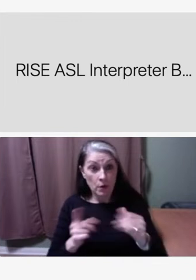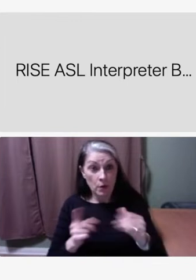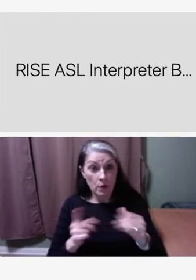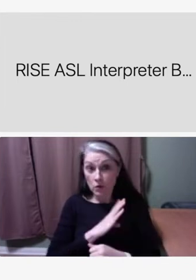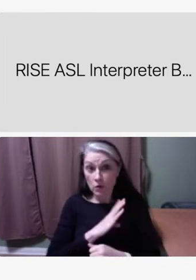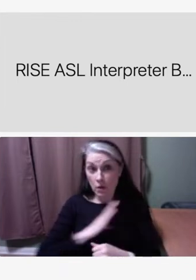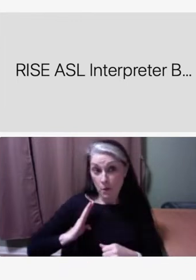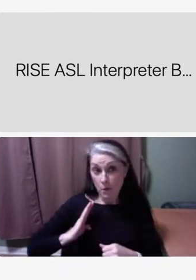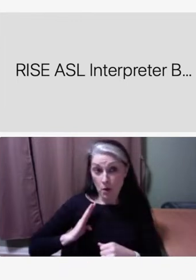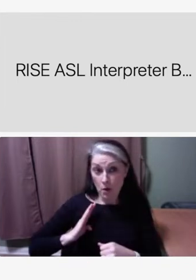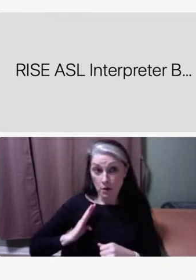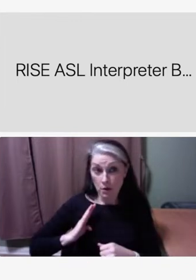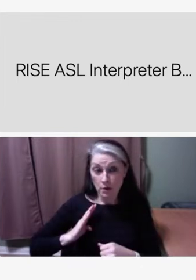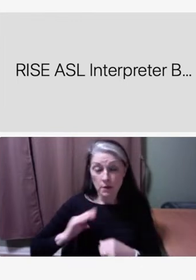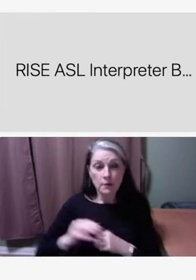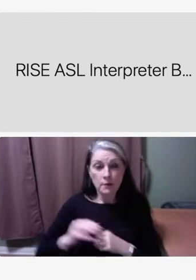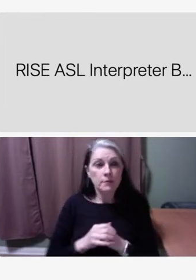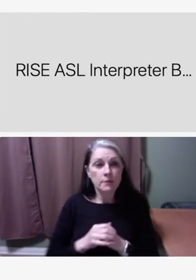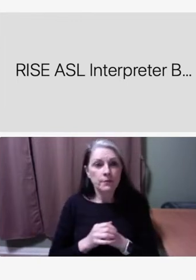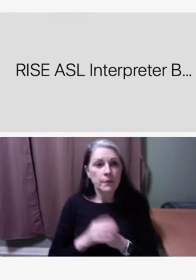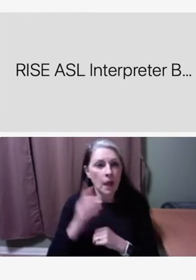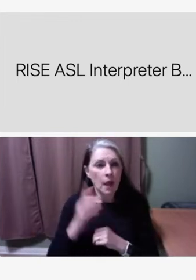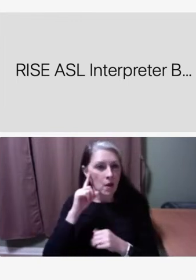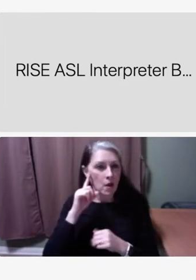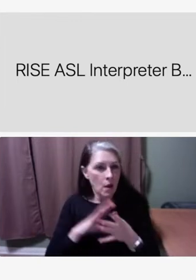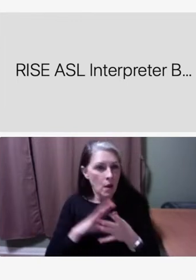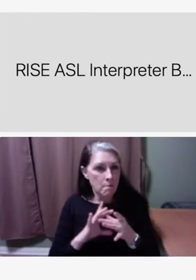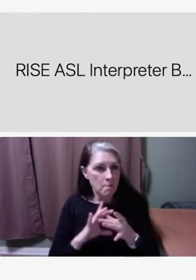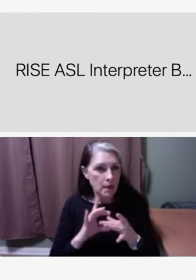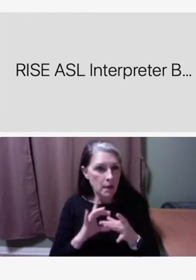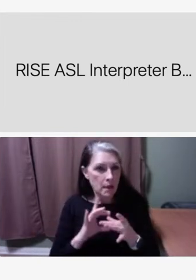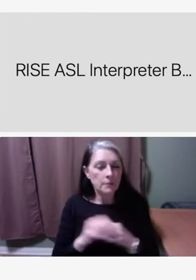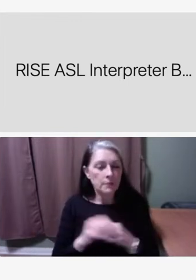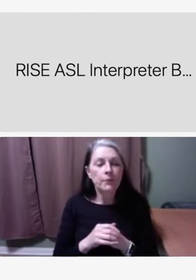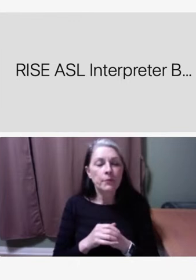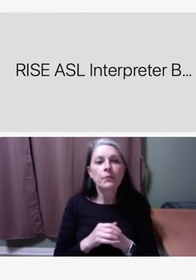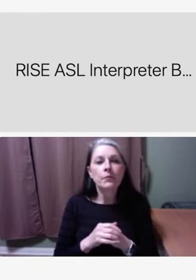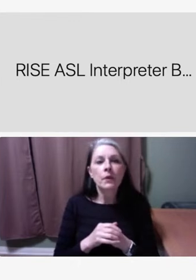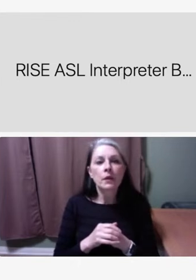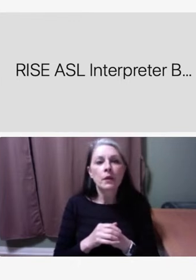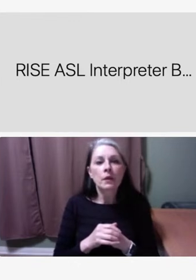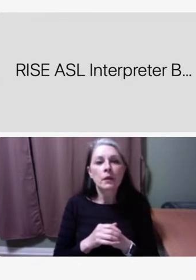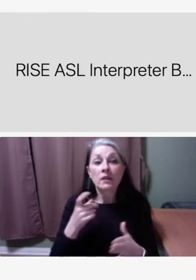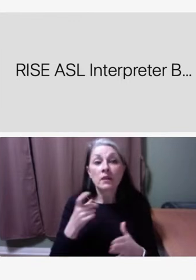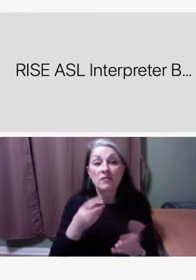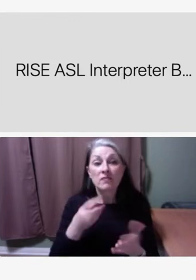and I know I've mentioned it. I mentioned it to Jerry in here. I know it's costly. Sorry, Greg. But